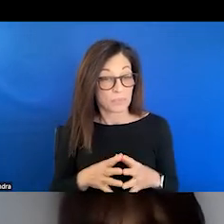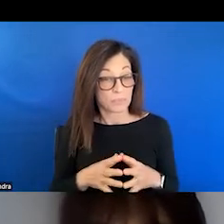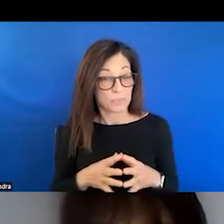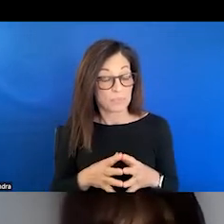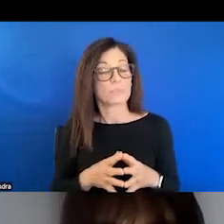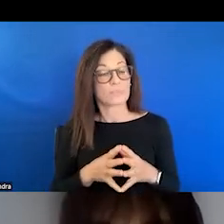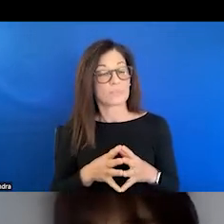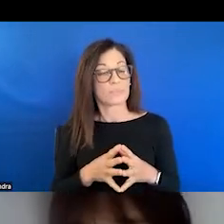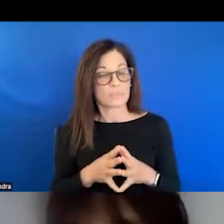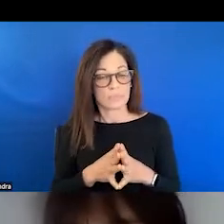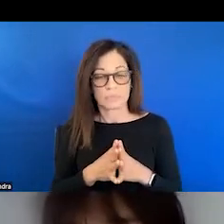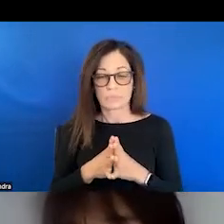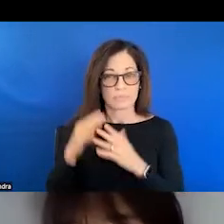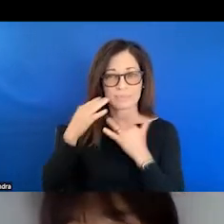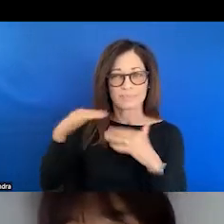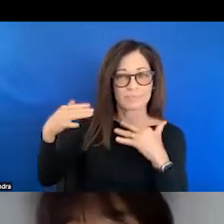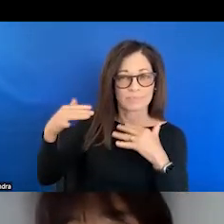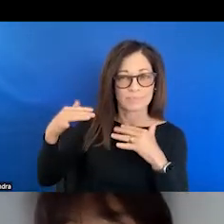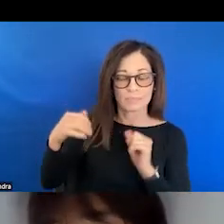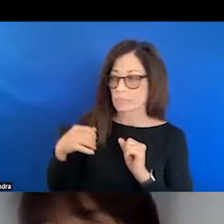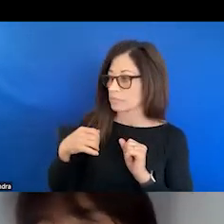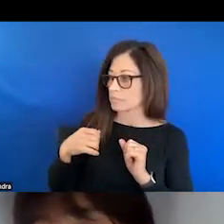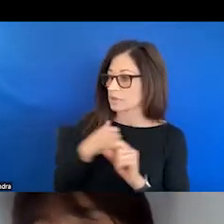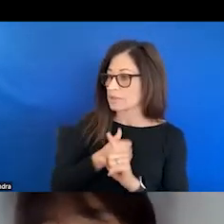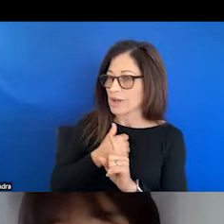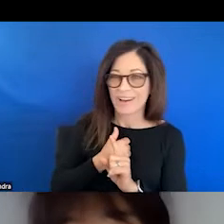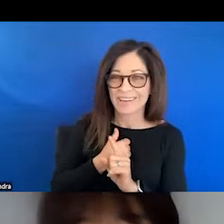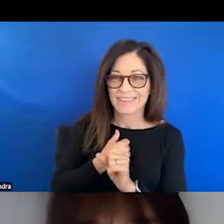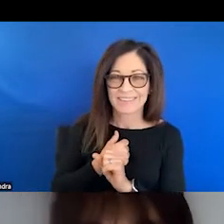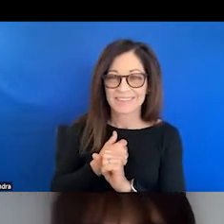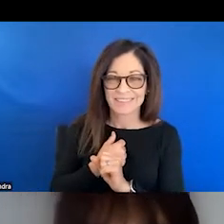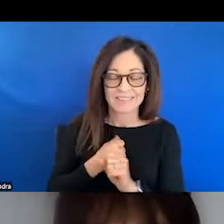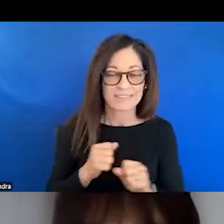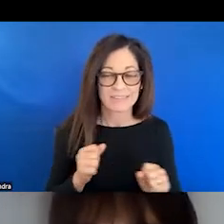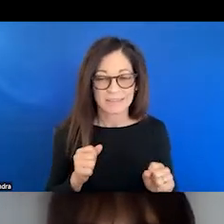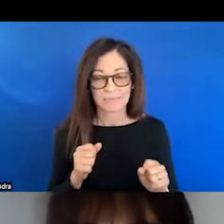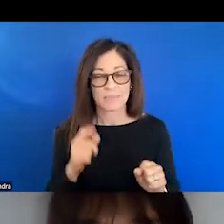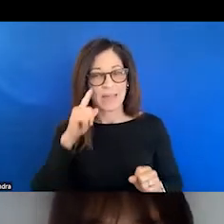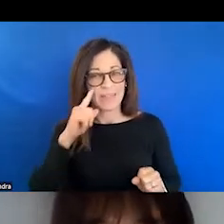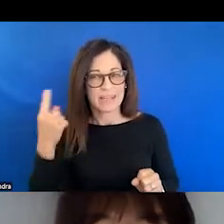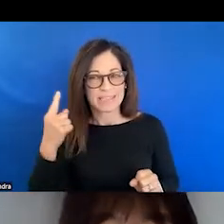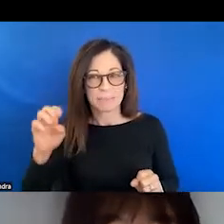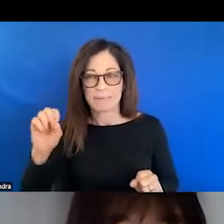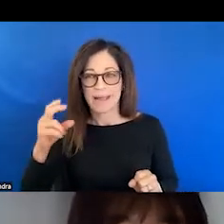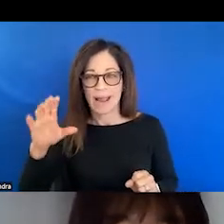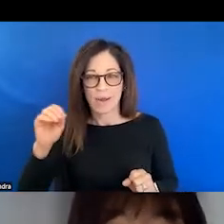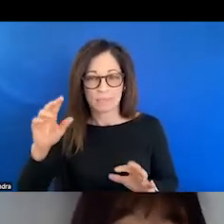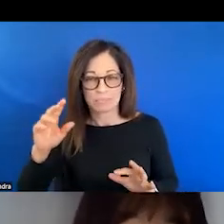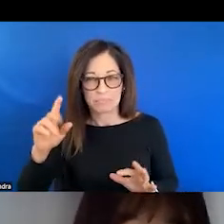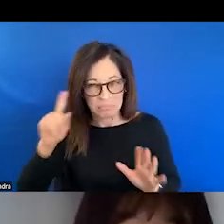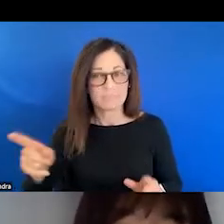edit the. Oh, sorry. I think there is some echo, but okay, I think we're good